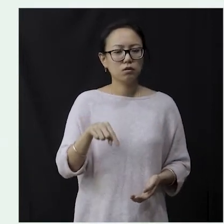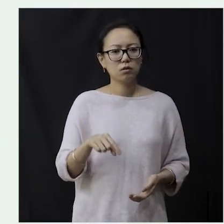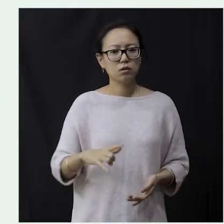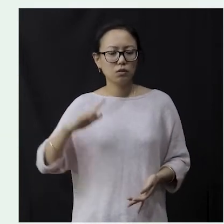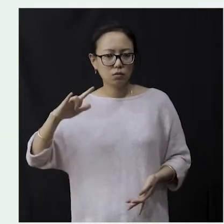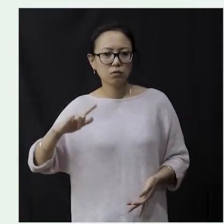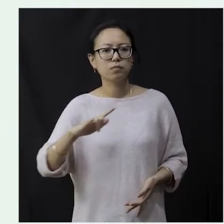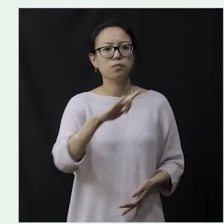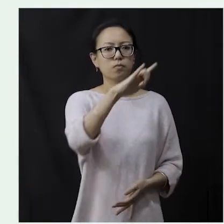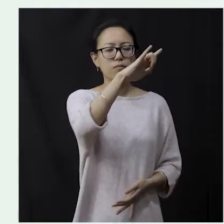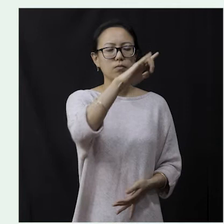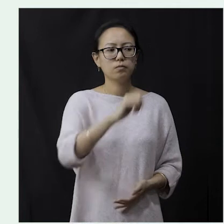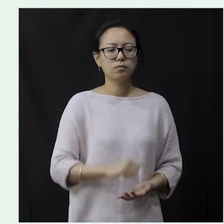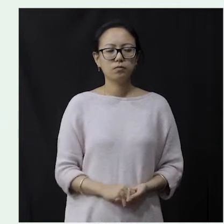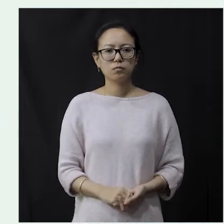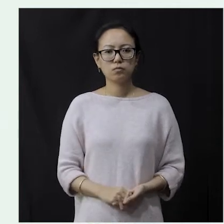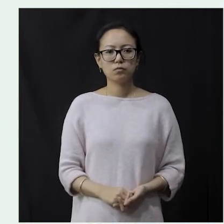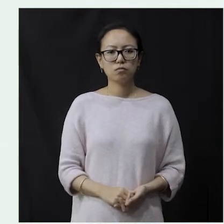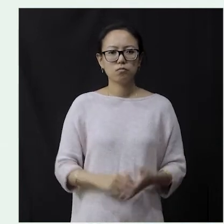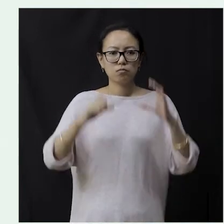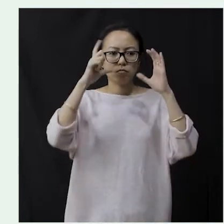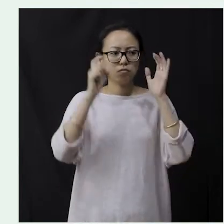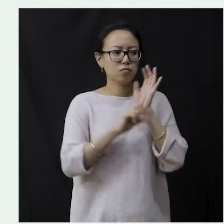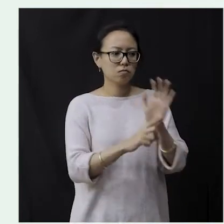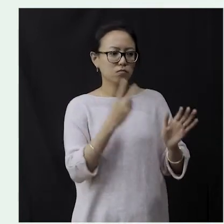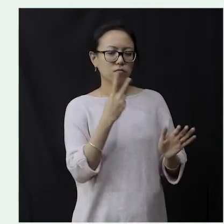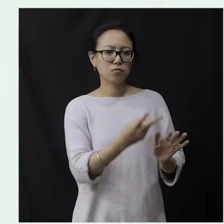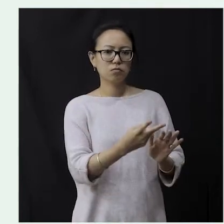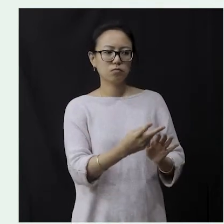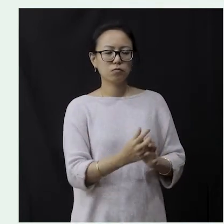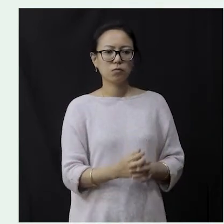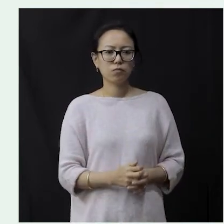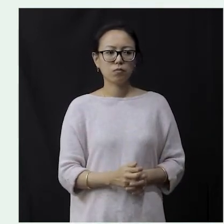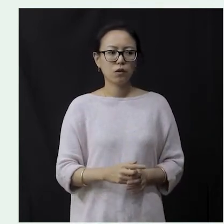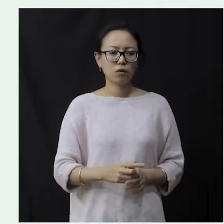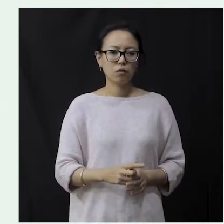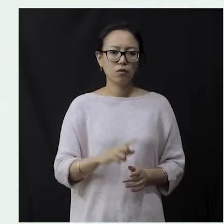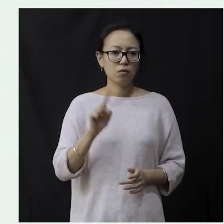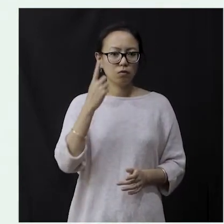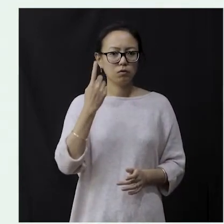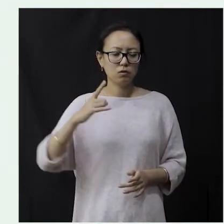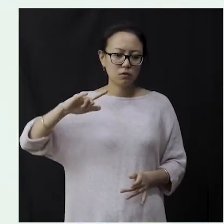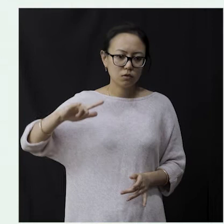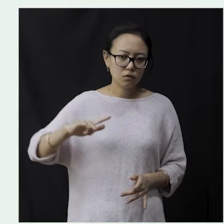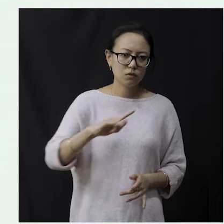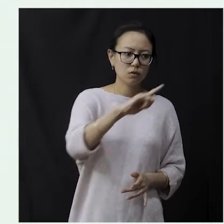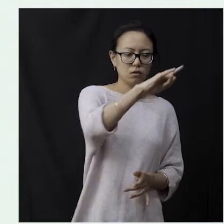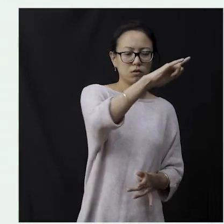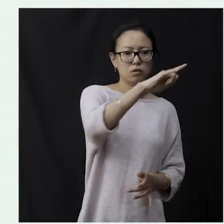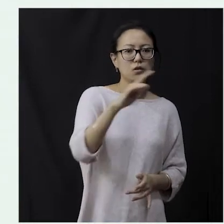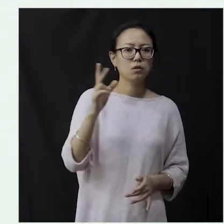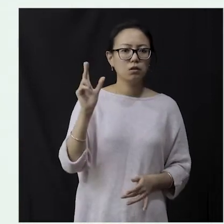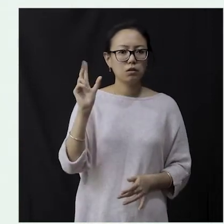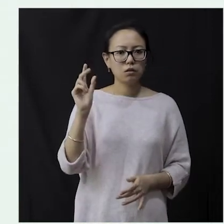is air transport. So as you can see in the picture here, one is aeroplane and the other one